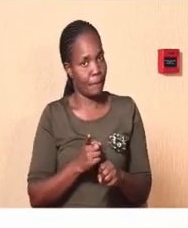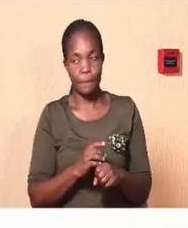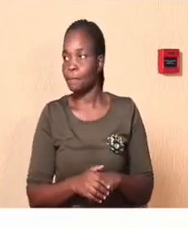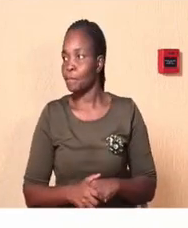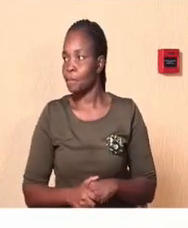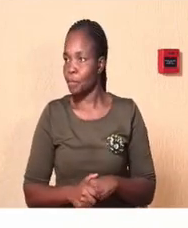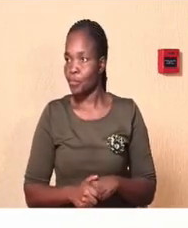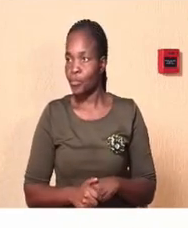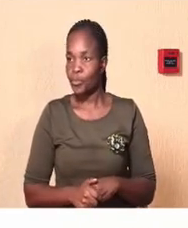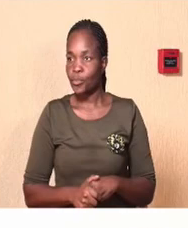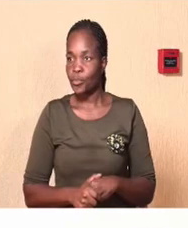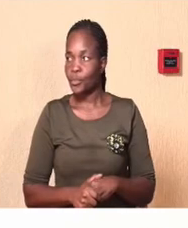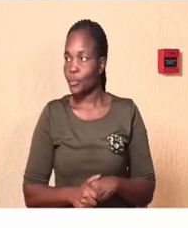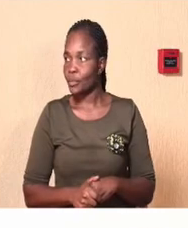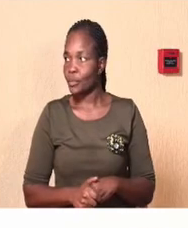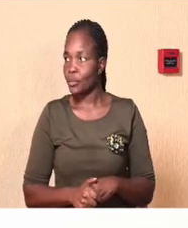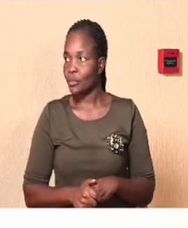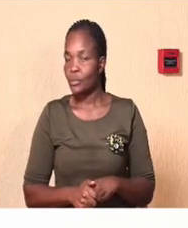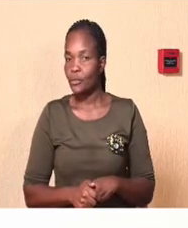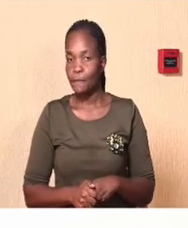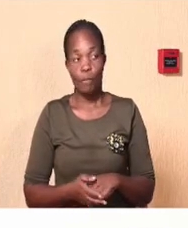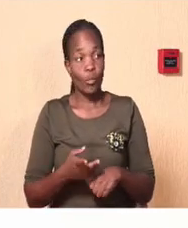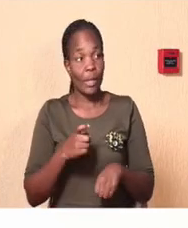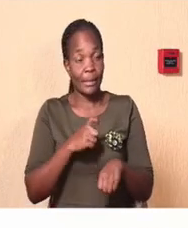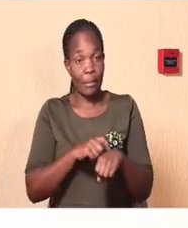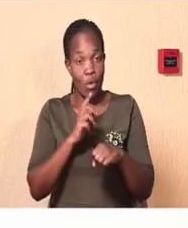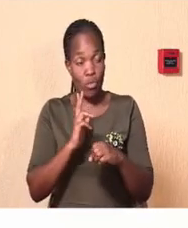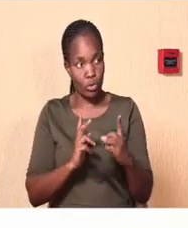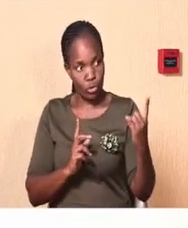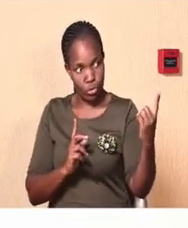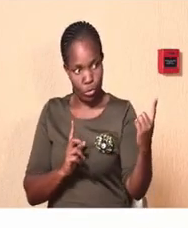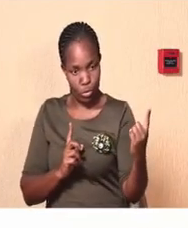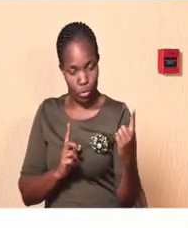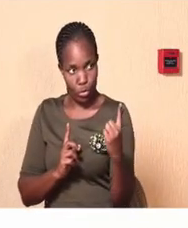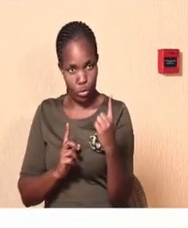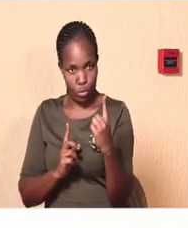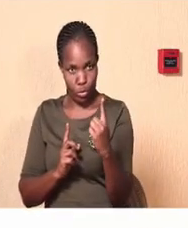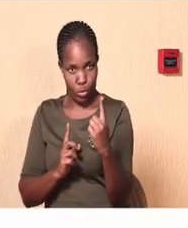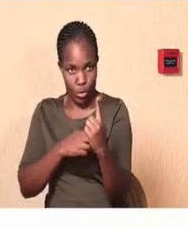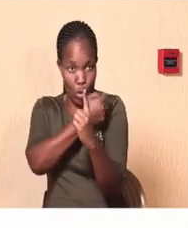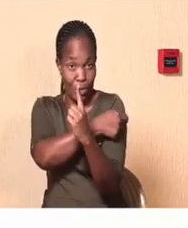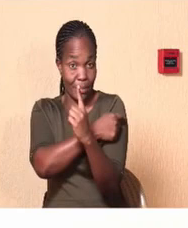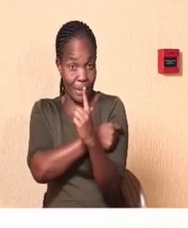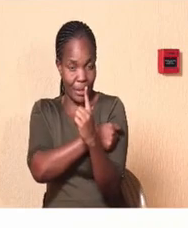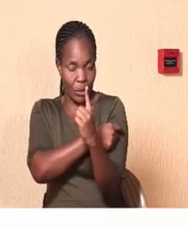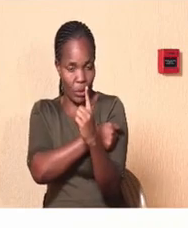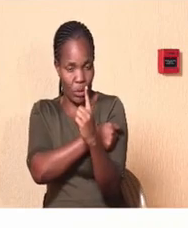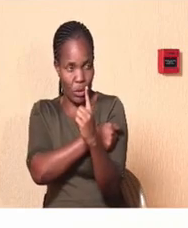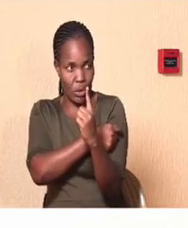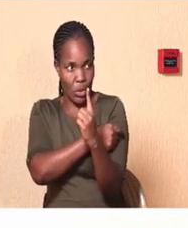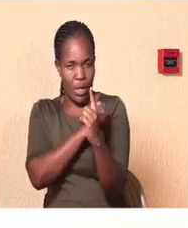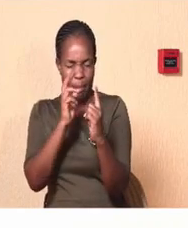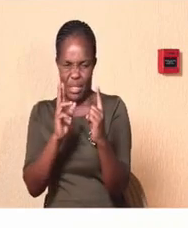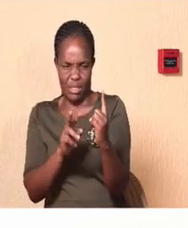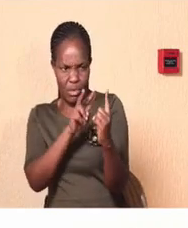disease, because when the person presents himself or herself at the health facility, one cannot tell